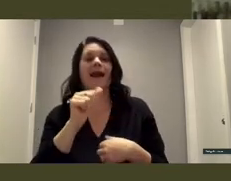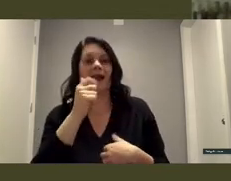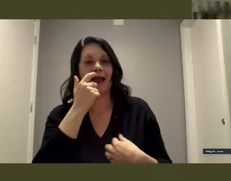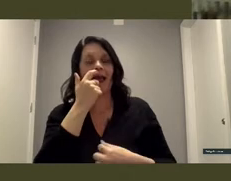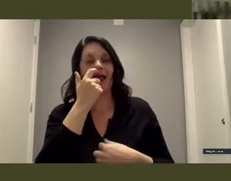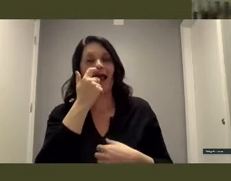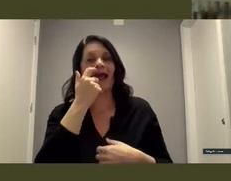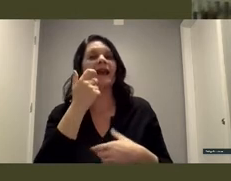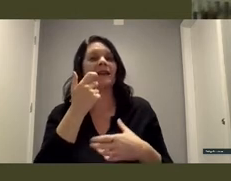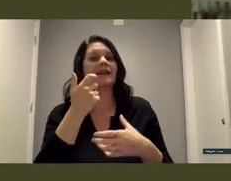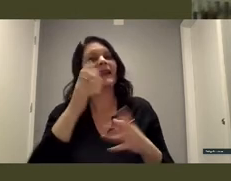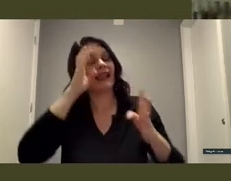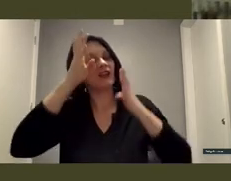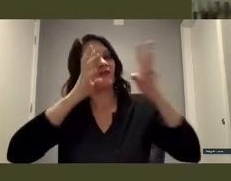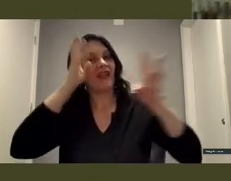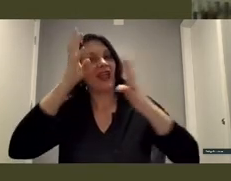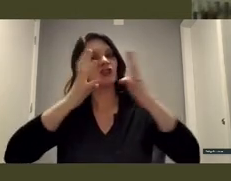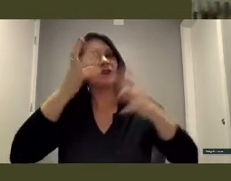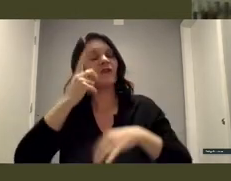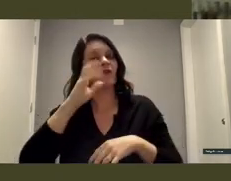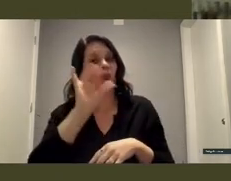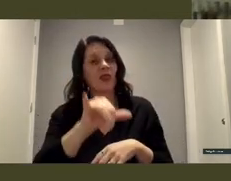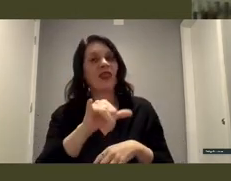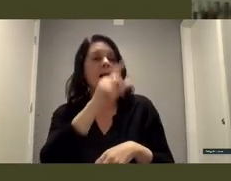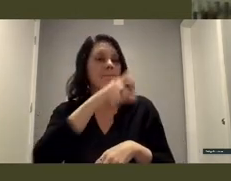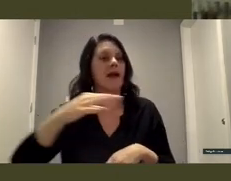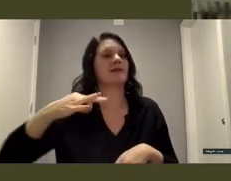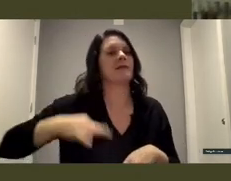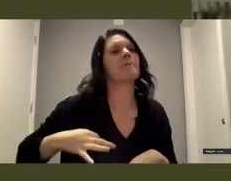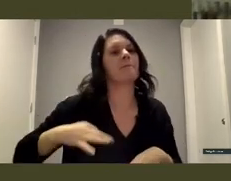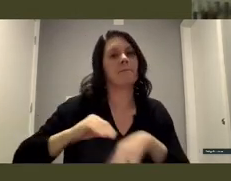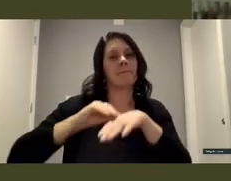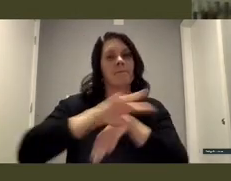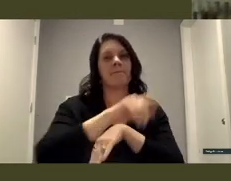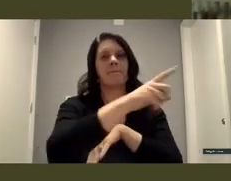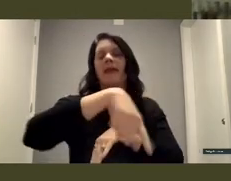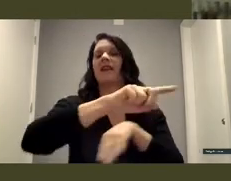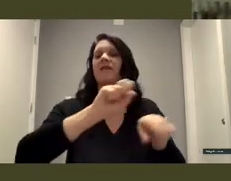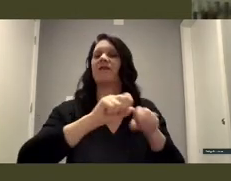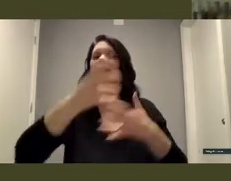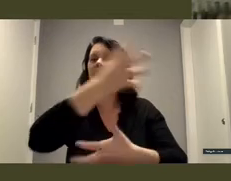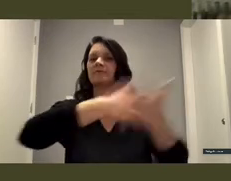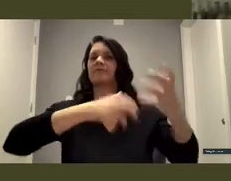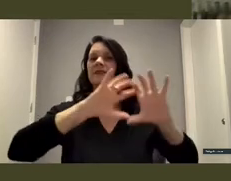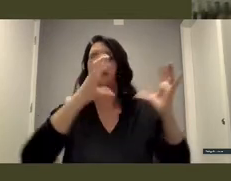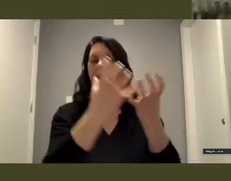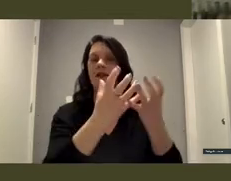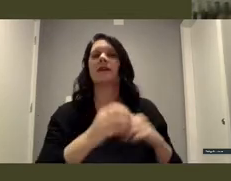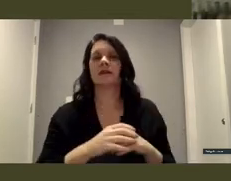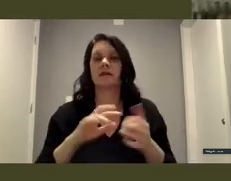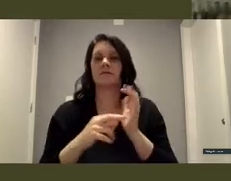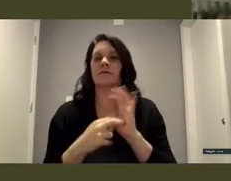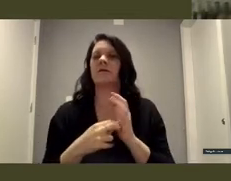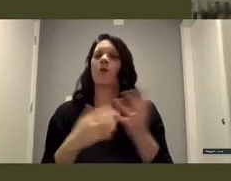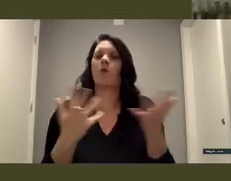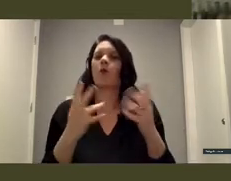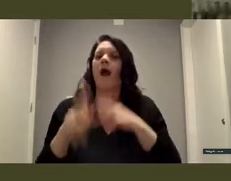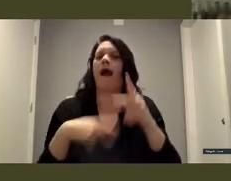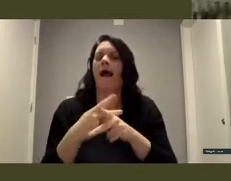interventions, will have to benefit the societies. And then I think, you know, end game here is that what type of services that we'll be able to